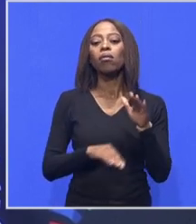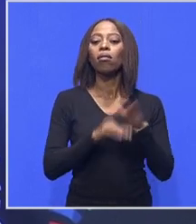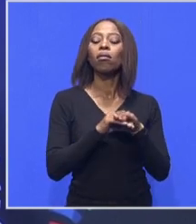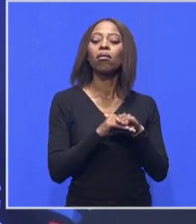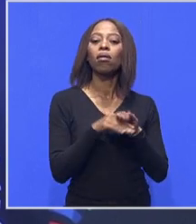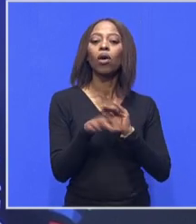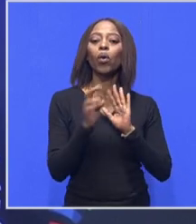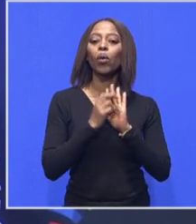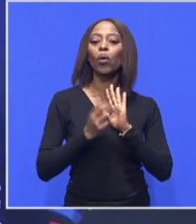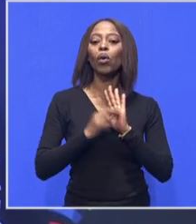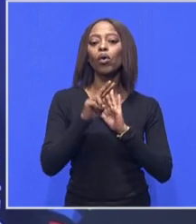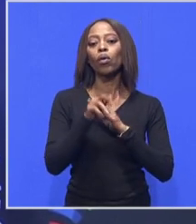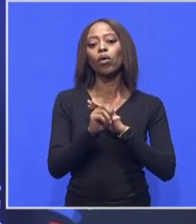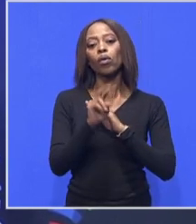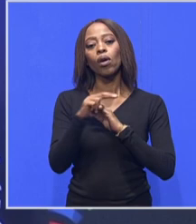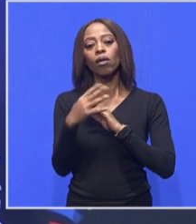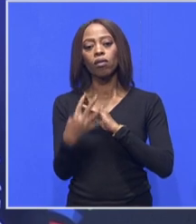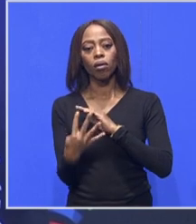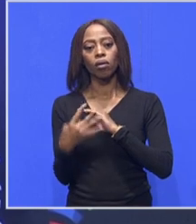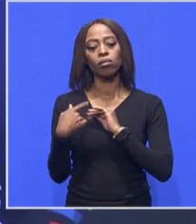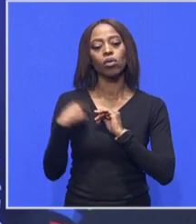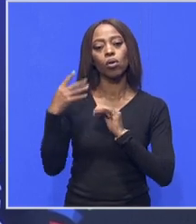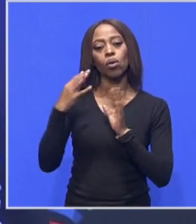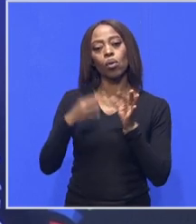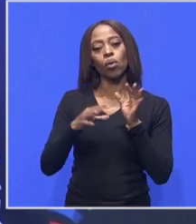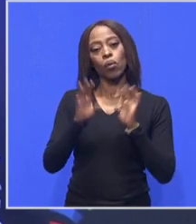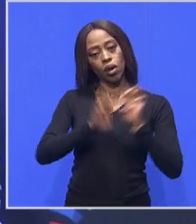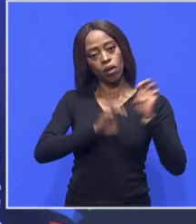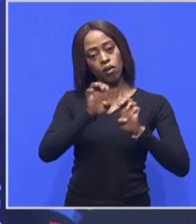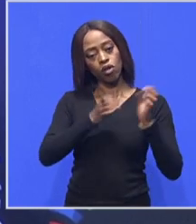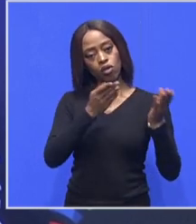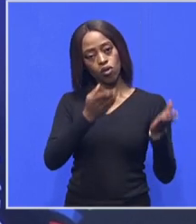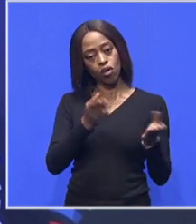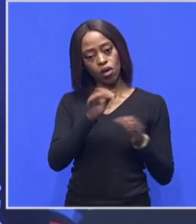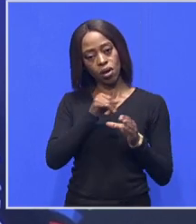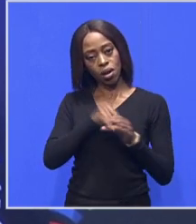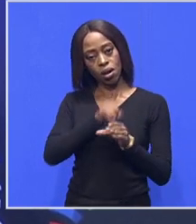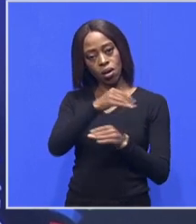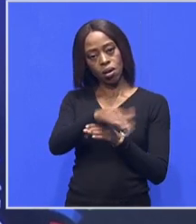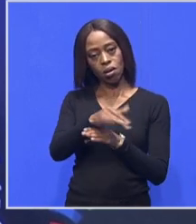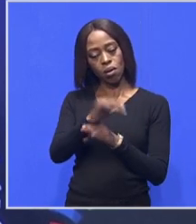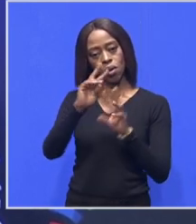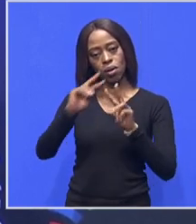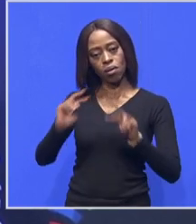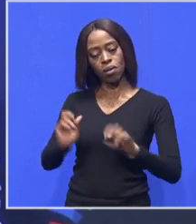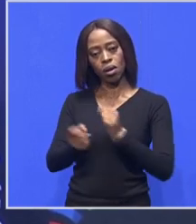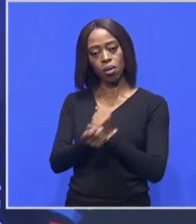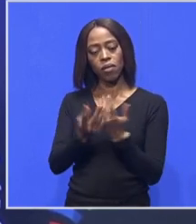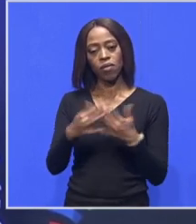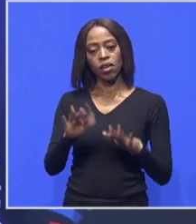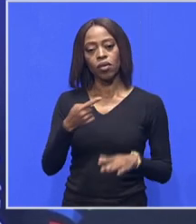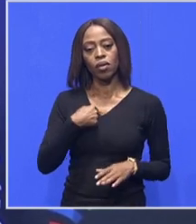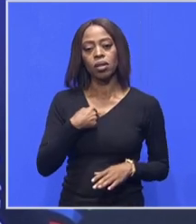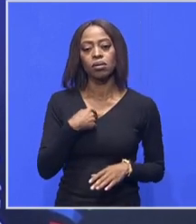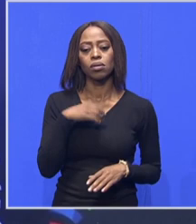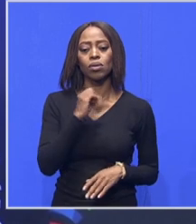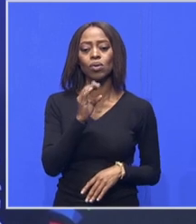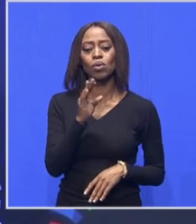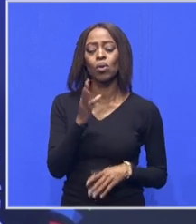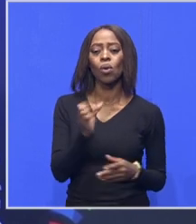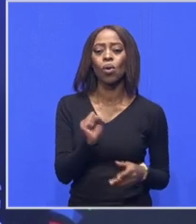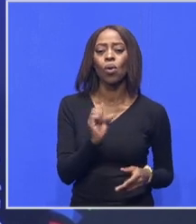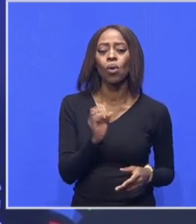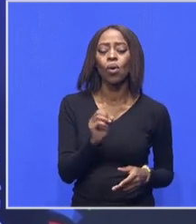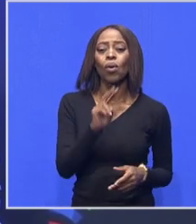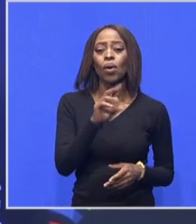country in 2024. That is our analysis internally and comparatively with the external research that has been presented to us. So we're extremely confident that